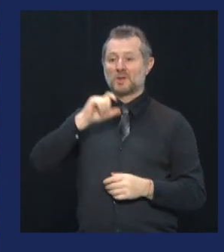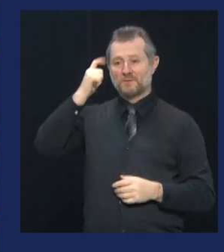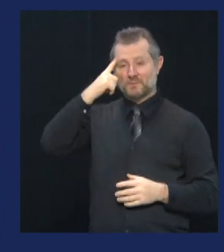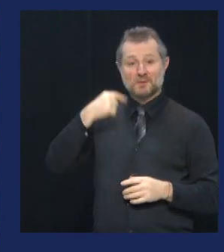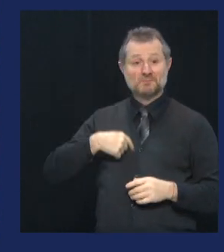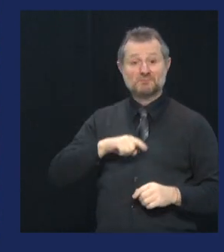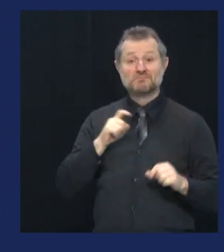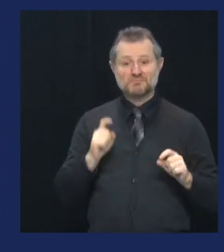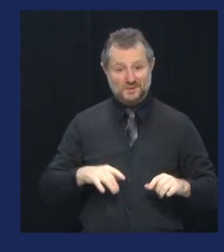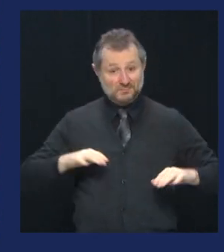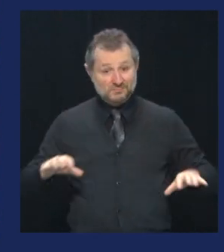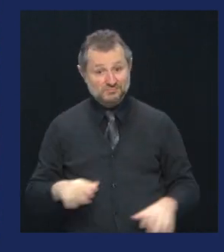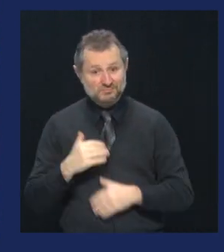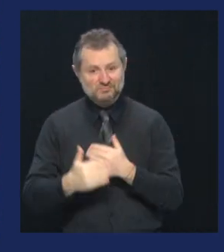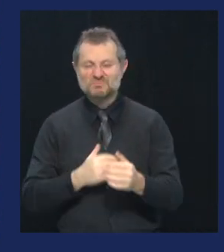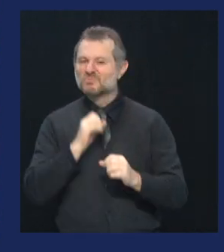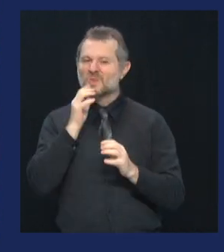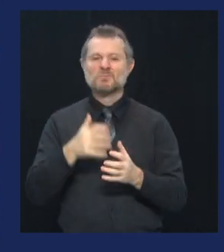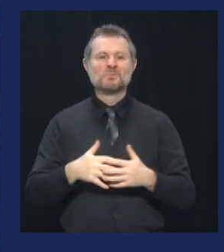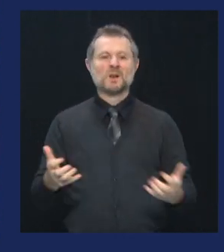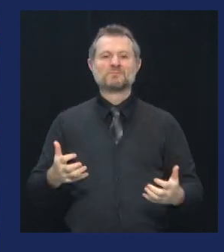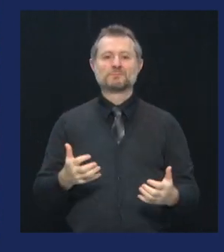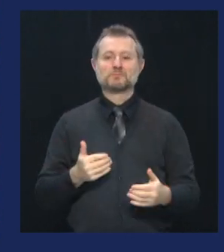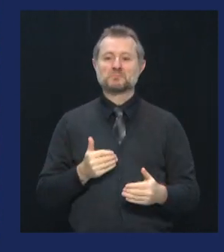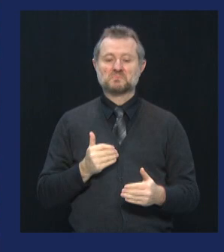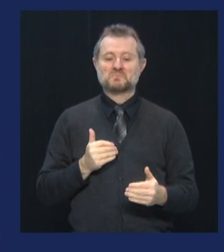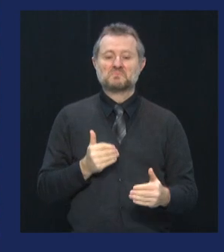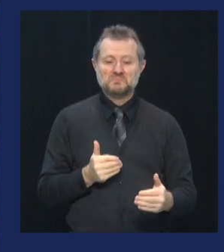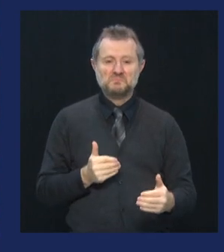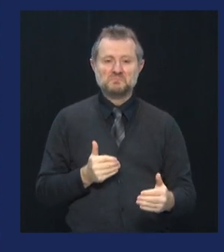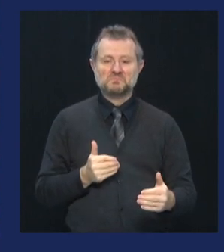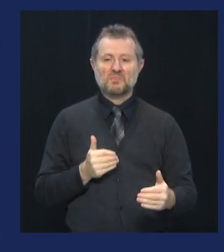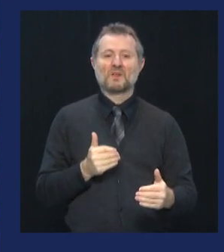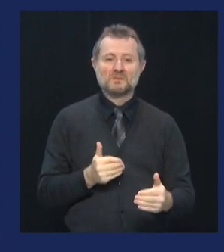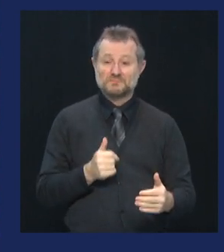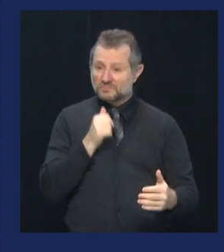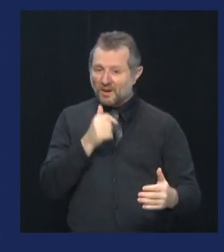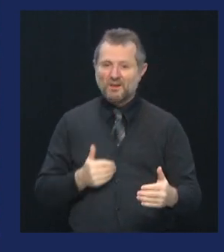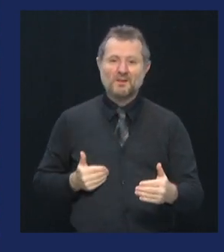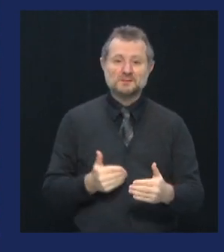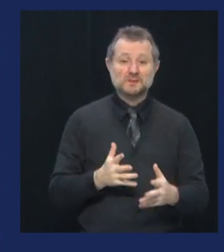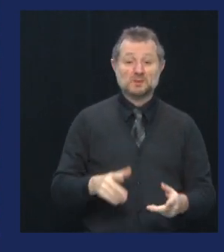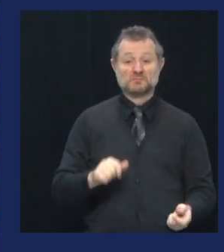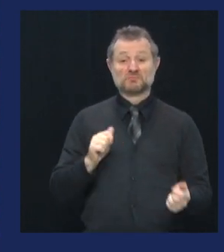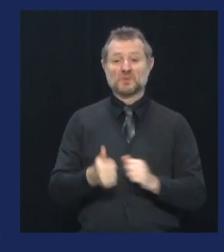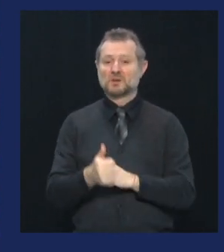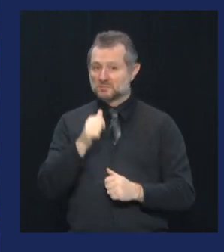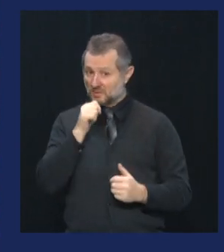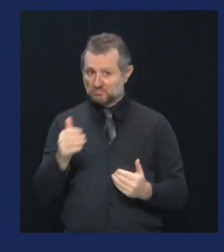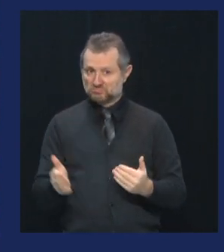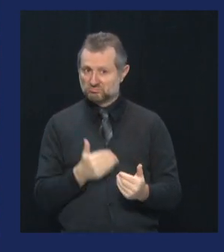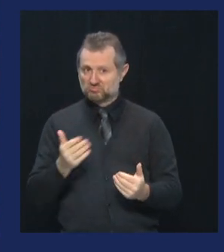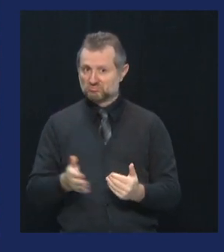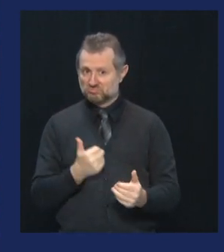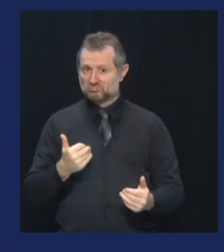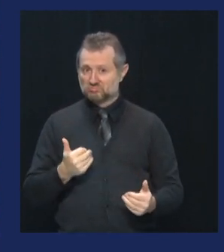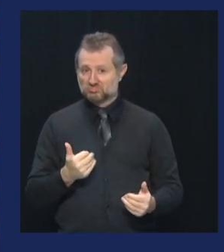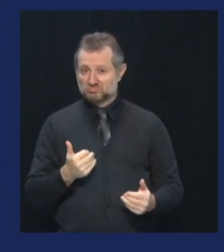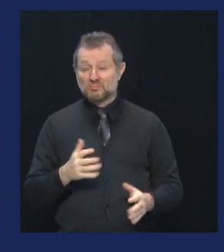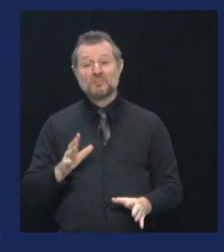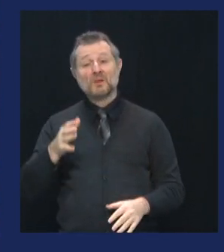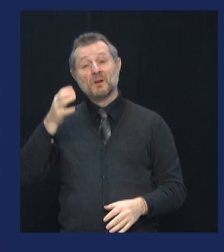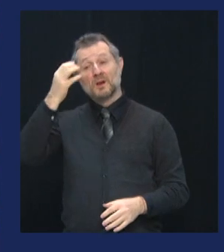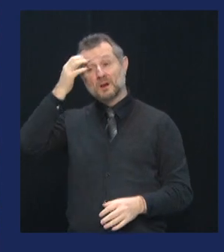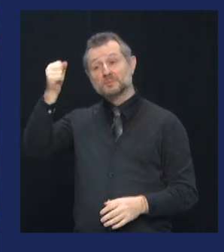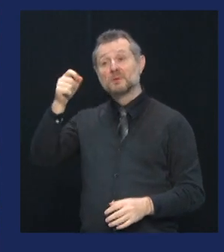Why? Because change is hard. The concept of change is interesting. We